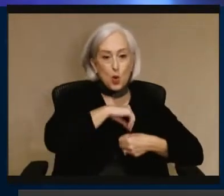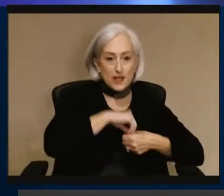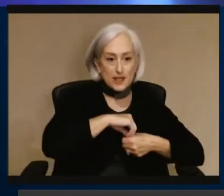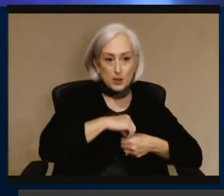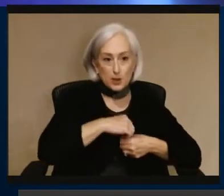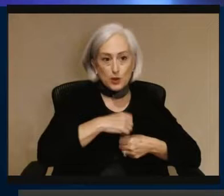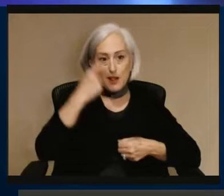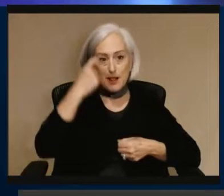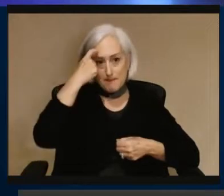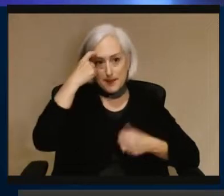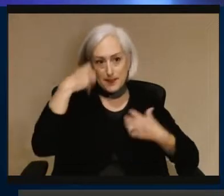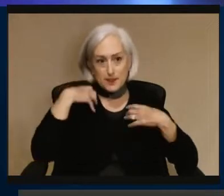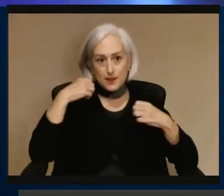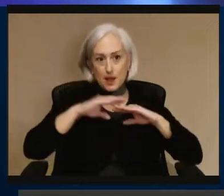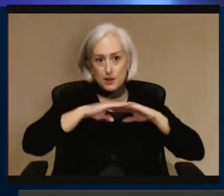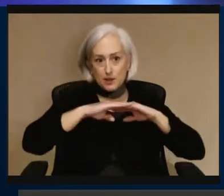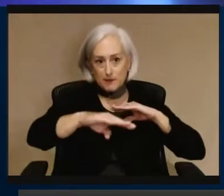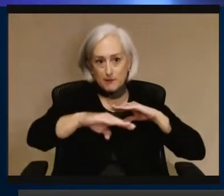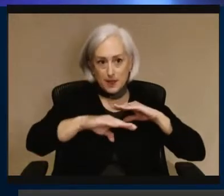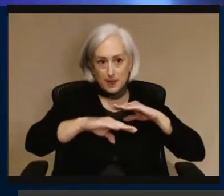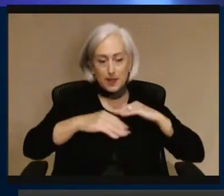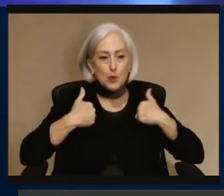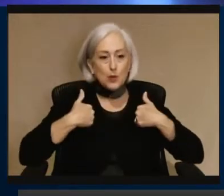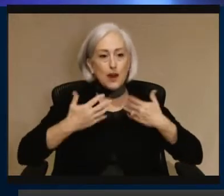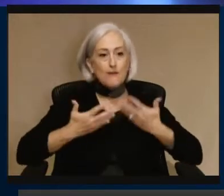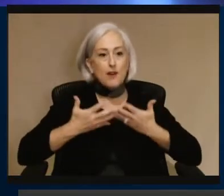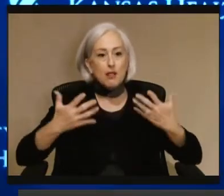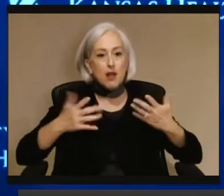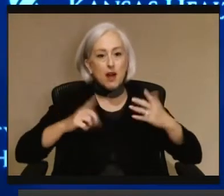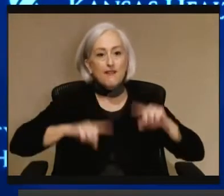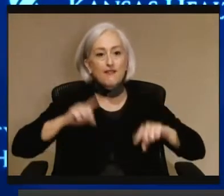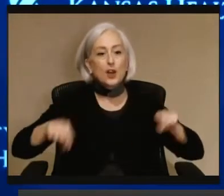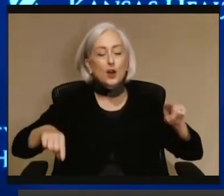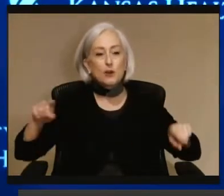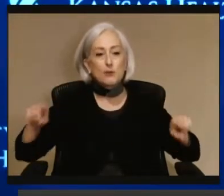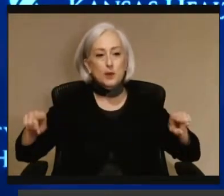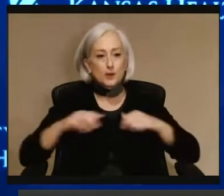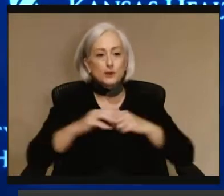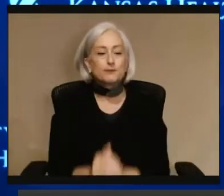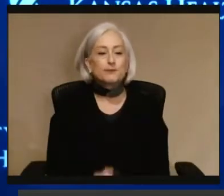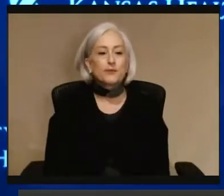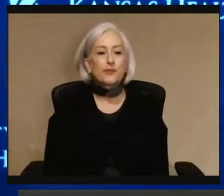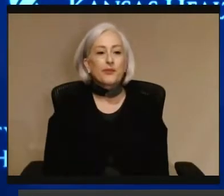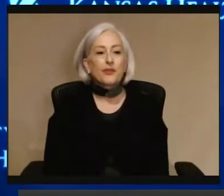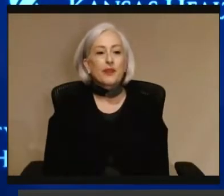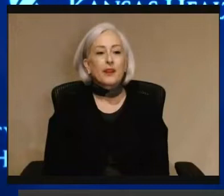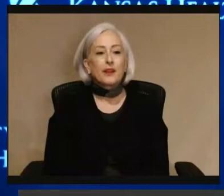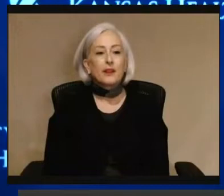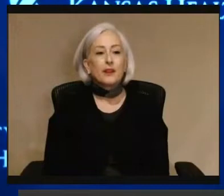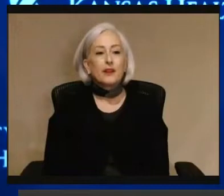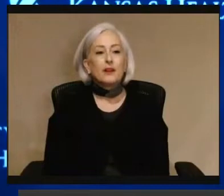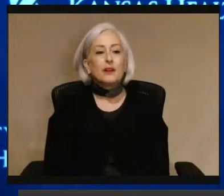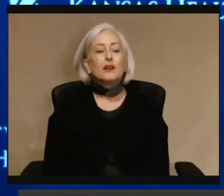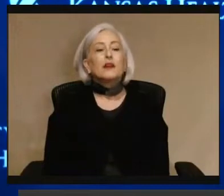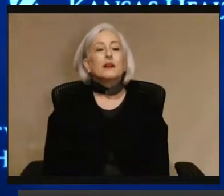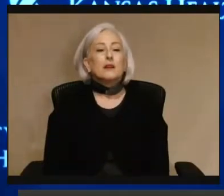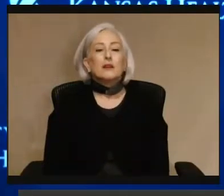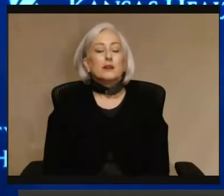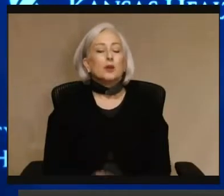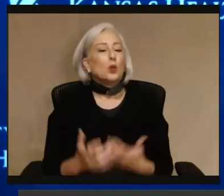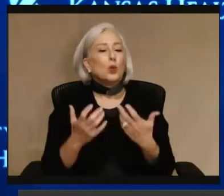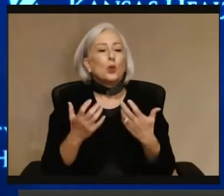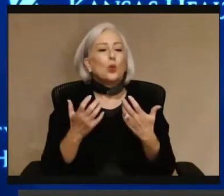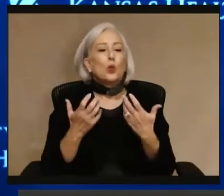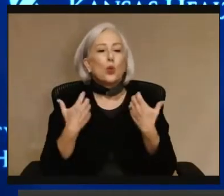many different variables. Well, I think it's important to try to get away from the separation of those. The